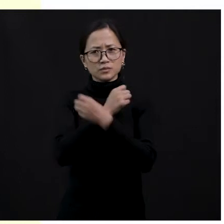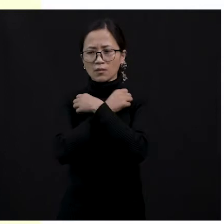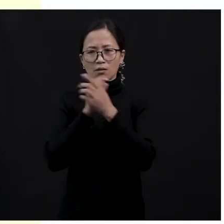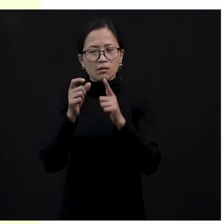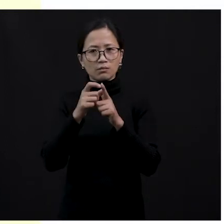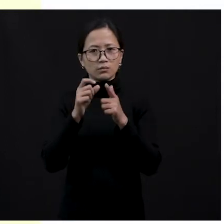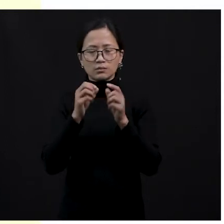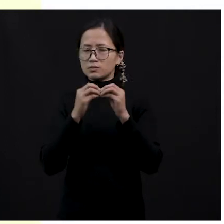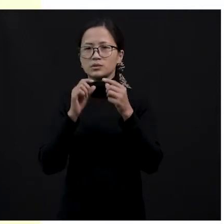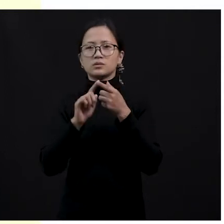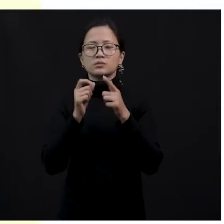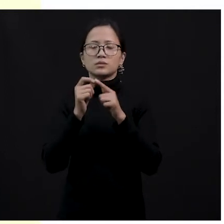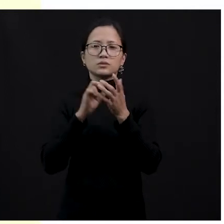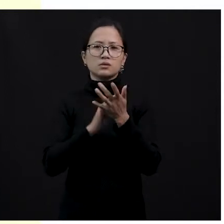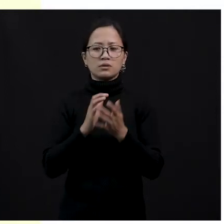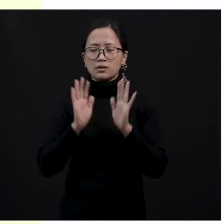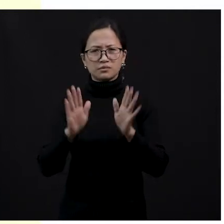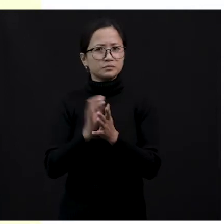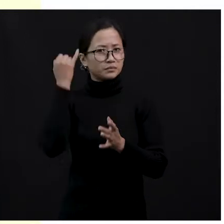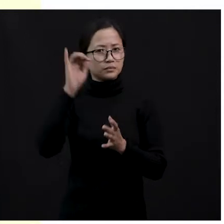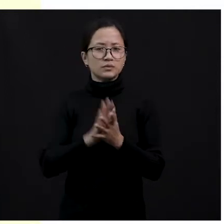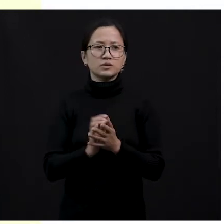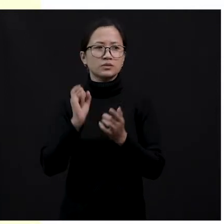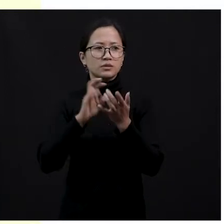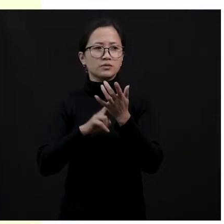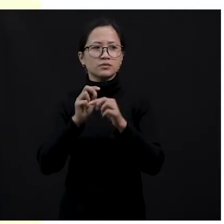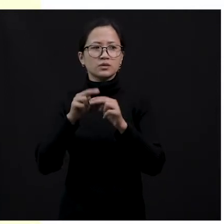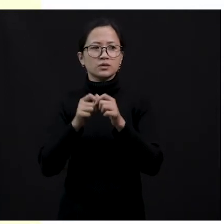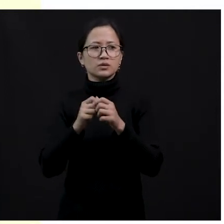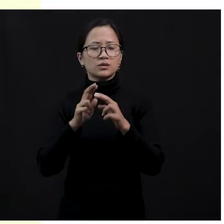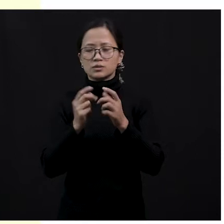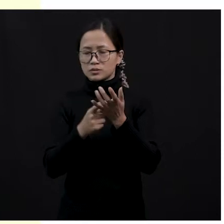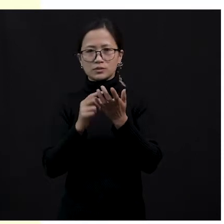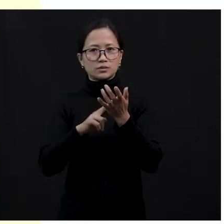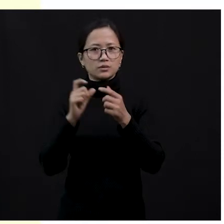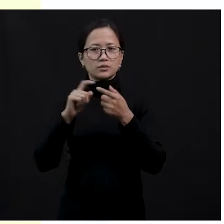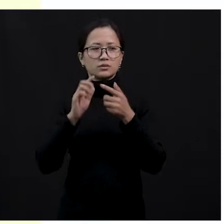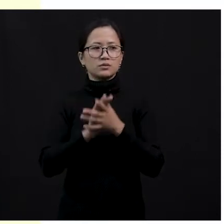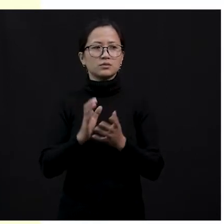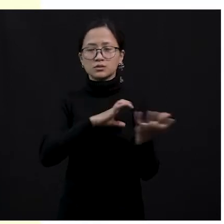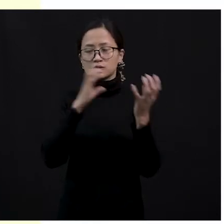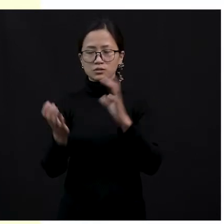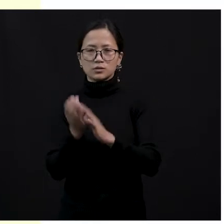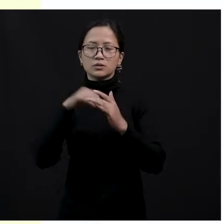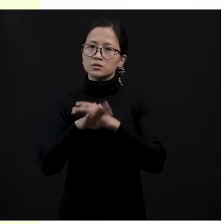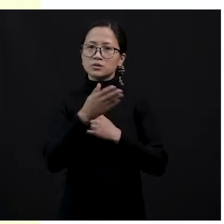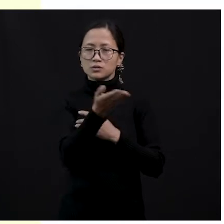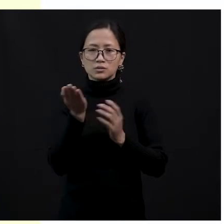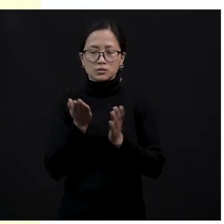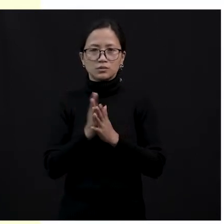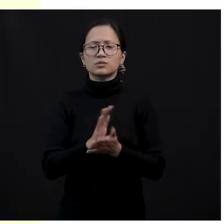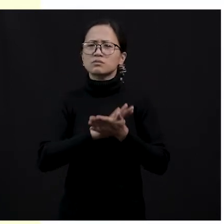Dear Bepin, I had no idea that affluence would bring about the kind of change in you that it has